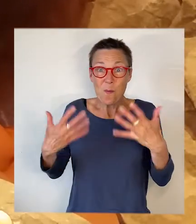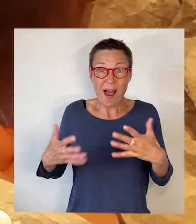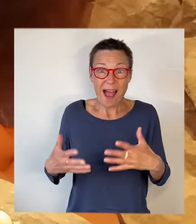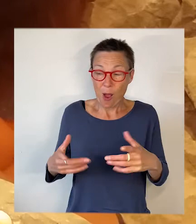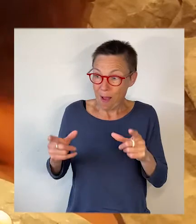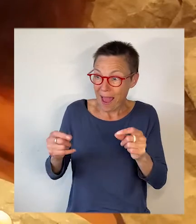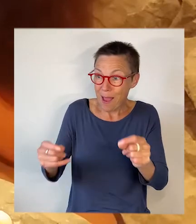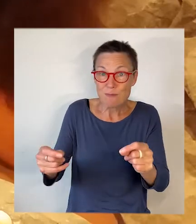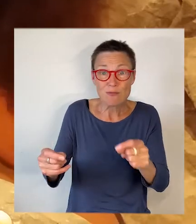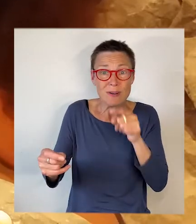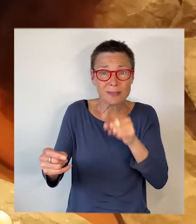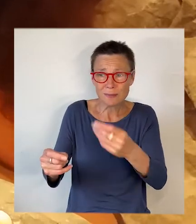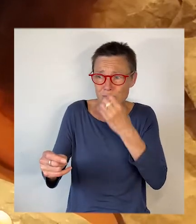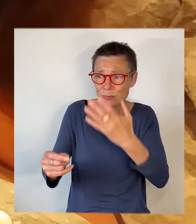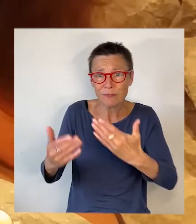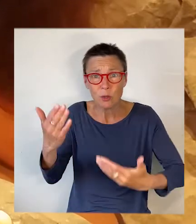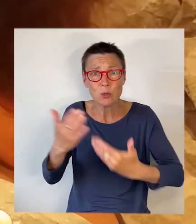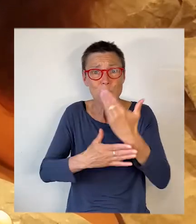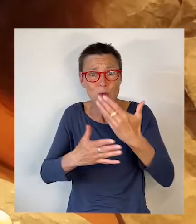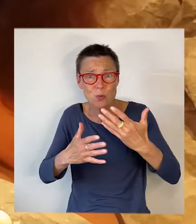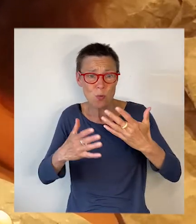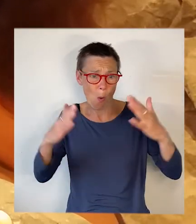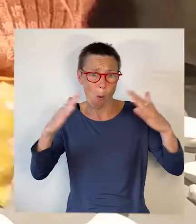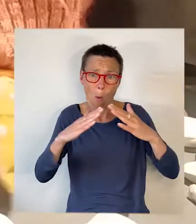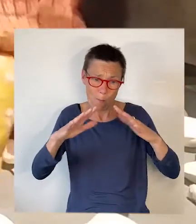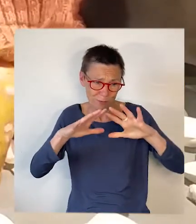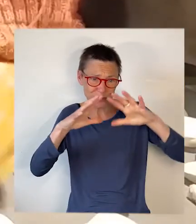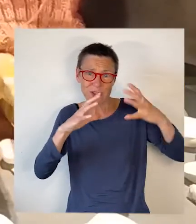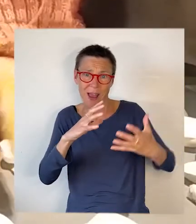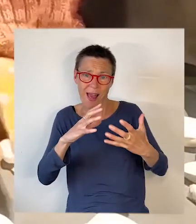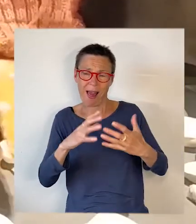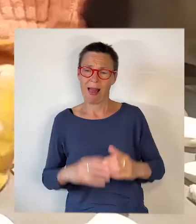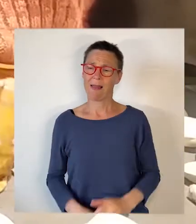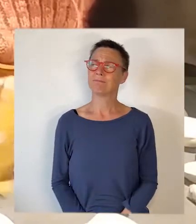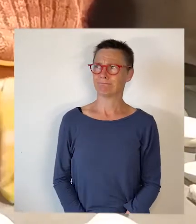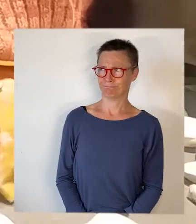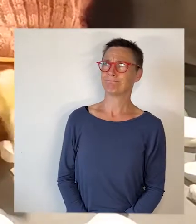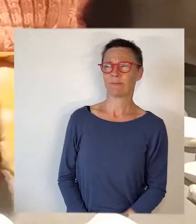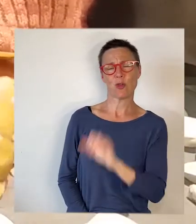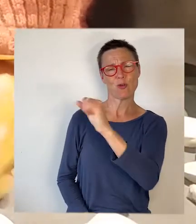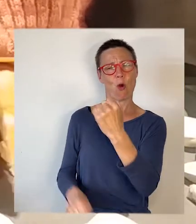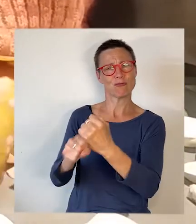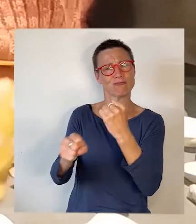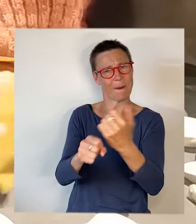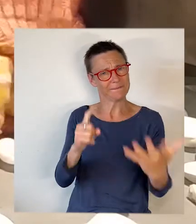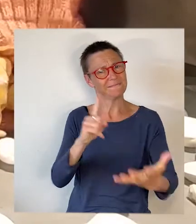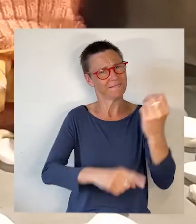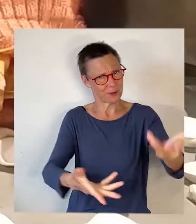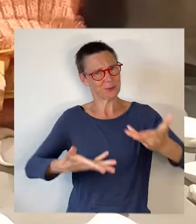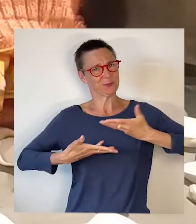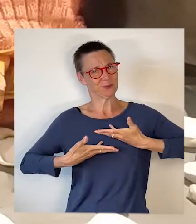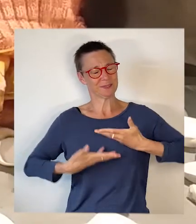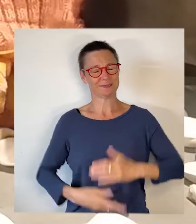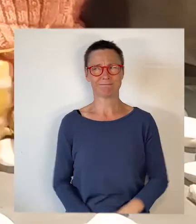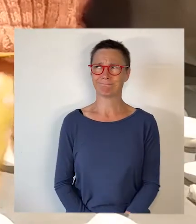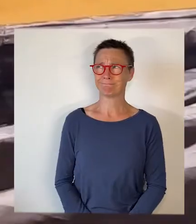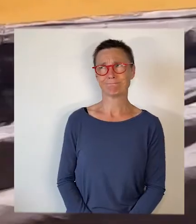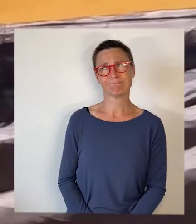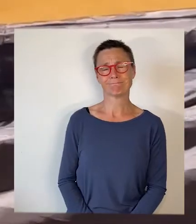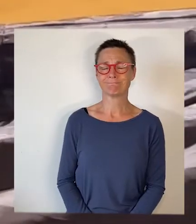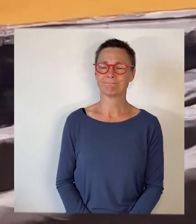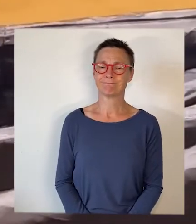Wow, Emrys, what a great new shell you've got there. Thanks, Bert. Your Granny Pearl picked it up for me. Cheers, Granny